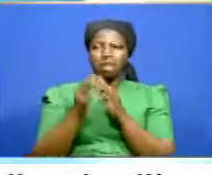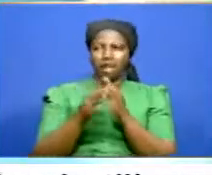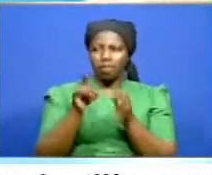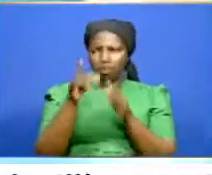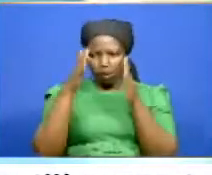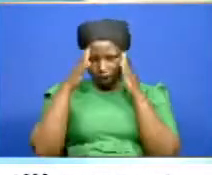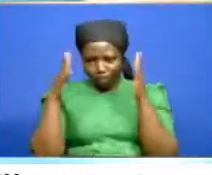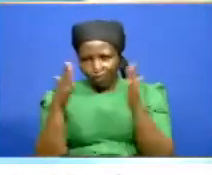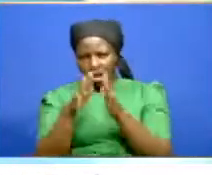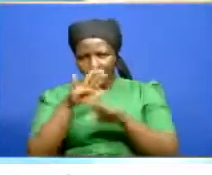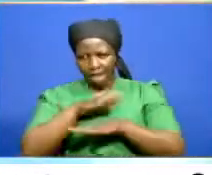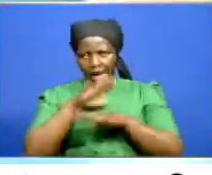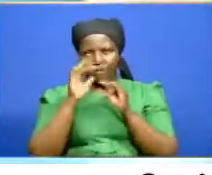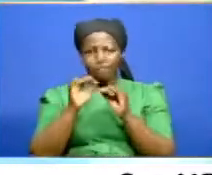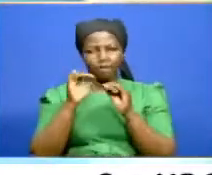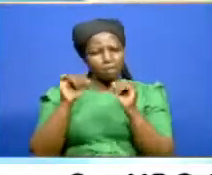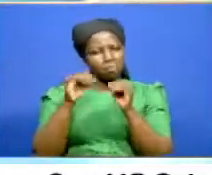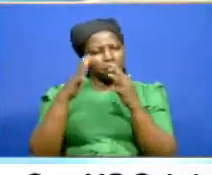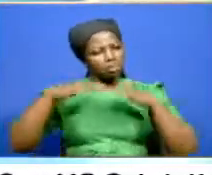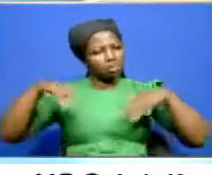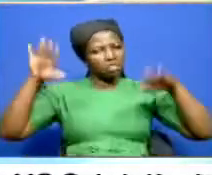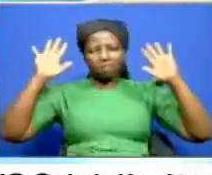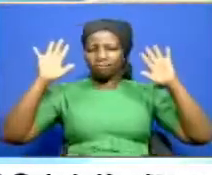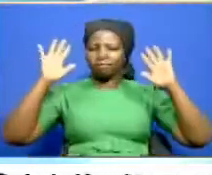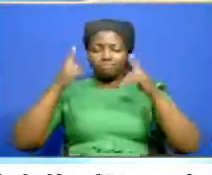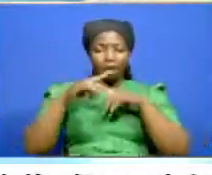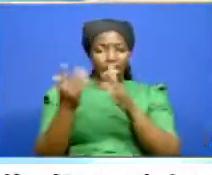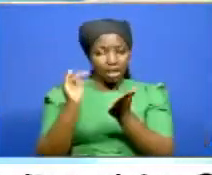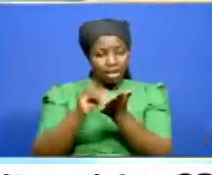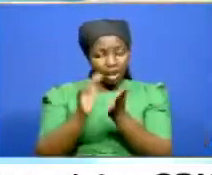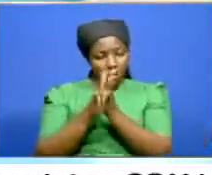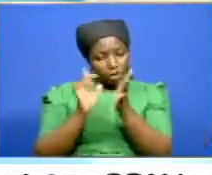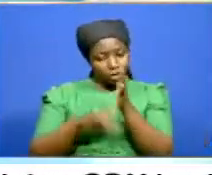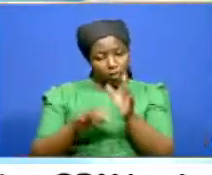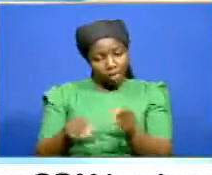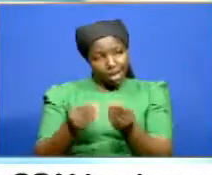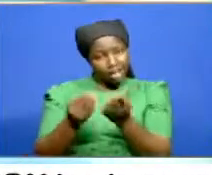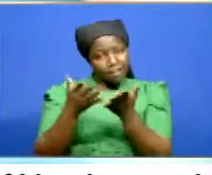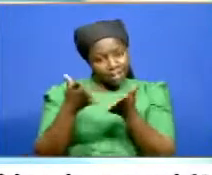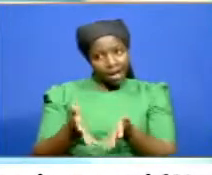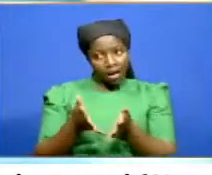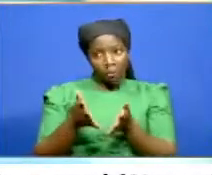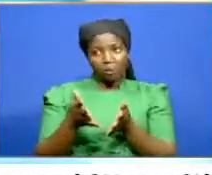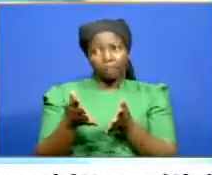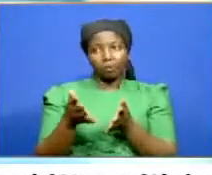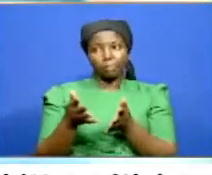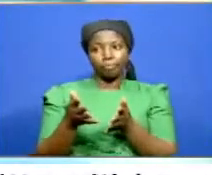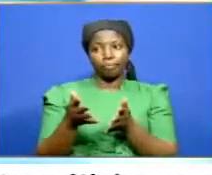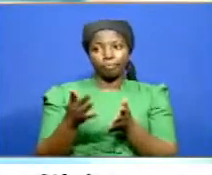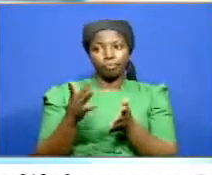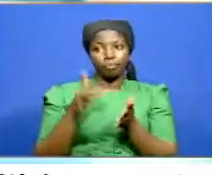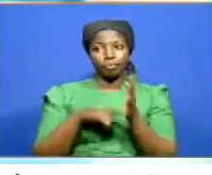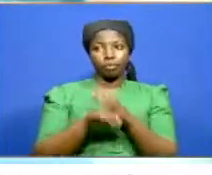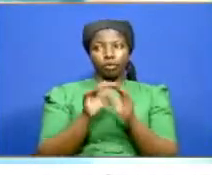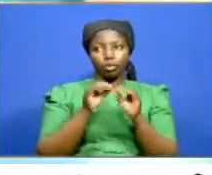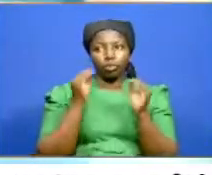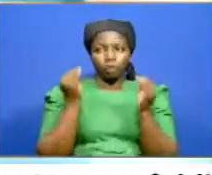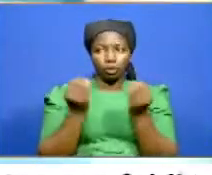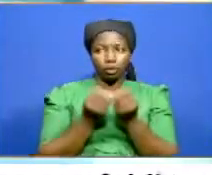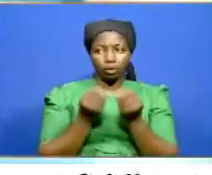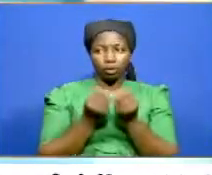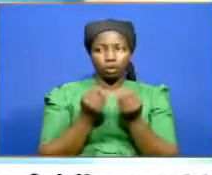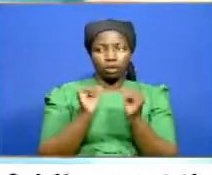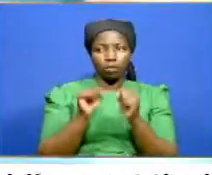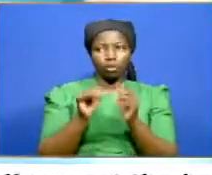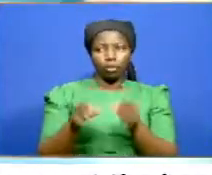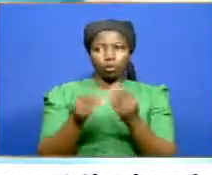enough, you can give up. But again, with what we are offering right now, mm-hmm. at Roads to Goals as an organization, we're definitely bound to give